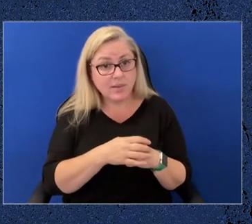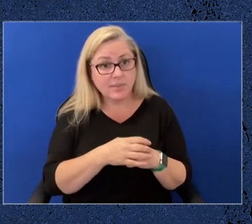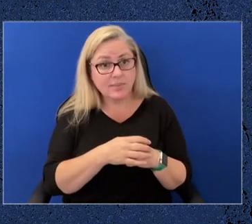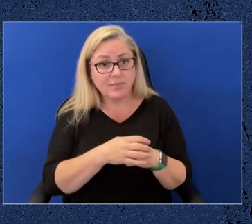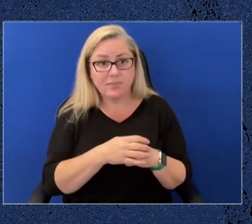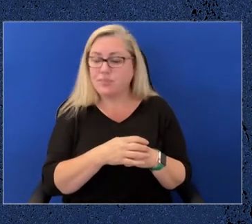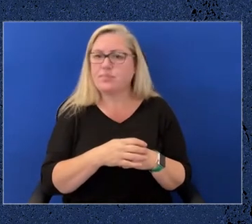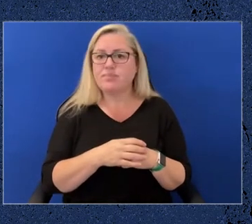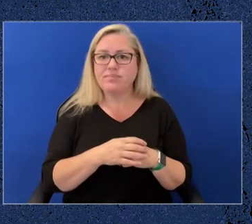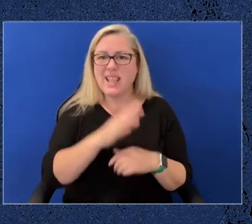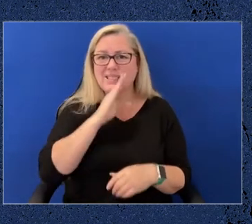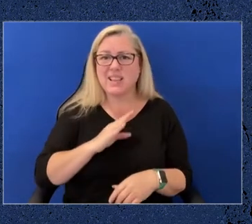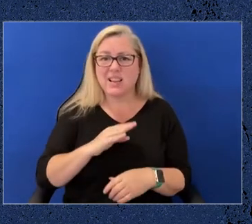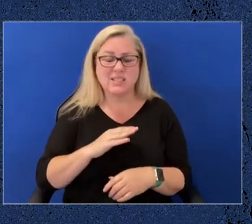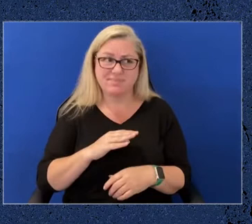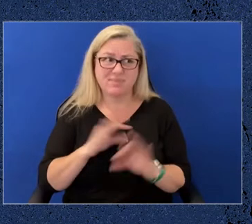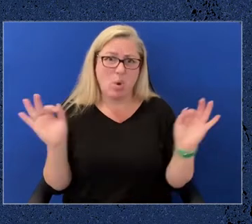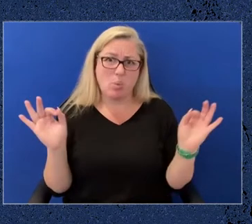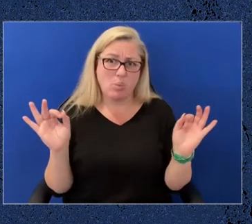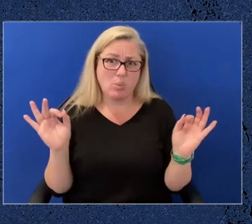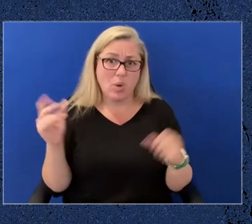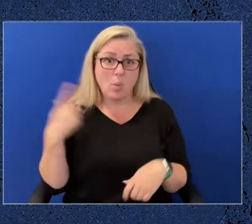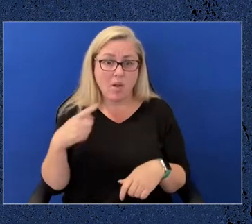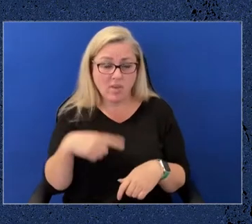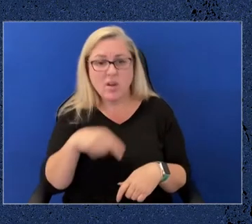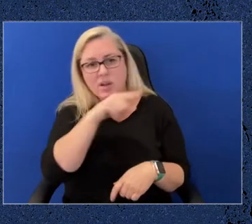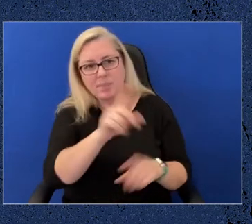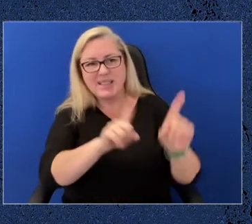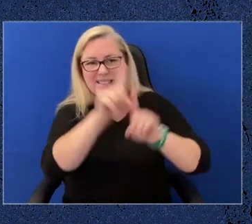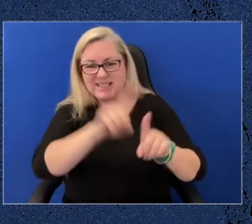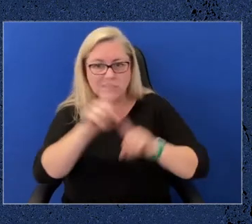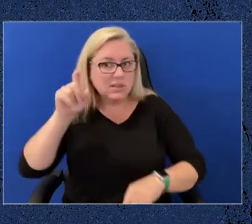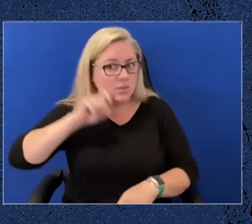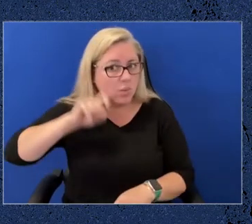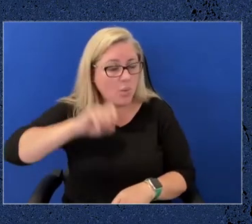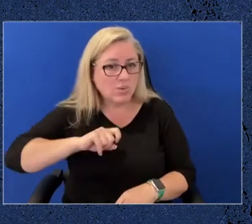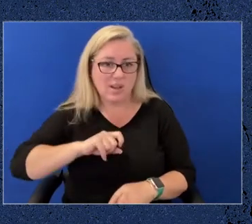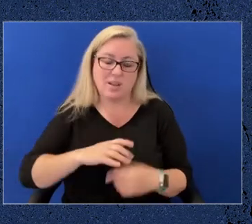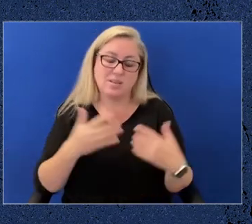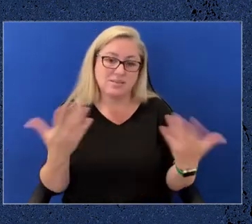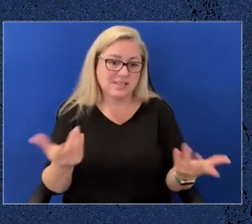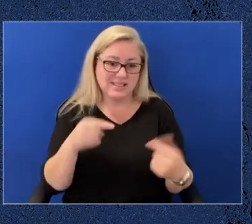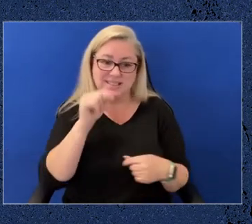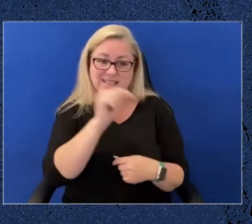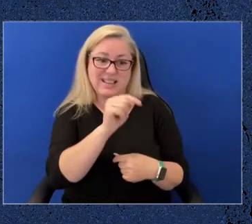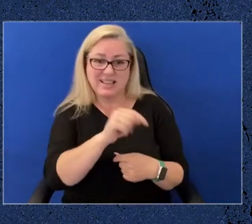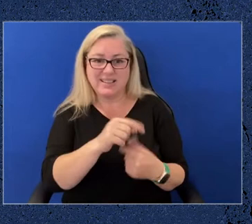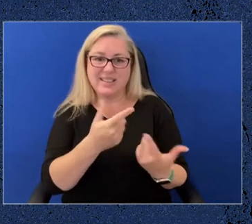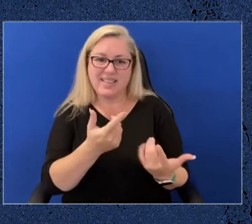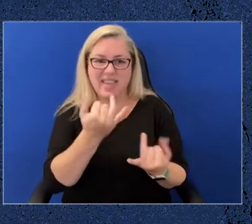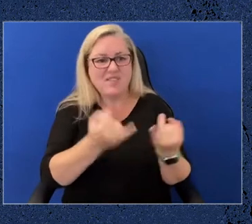Sadly, no. Because I deal mostly with urban water, and the urban water sector is, to put it politely, quite